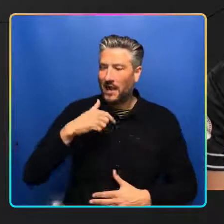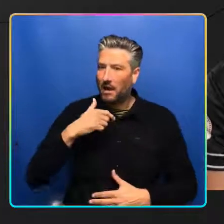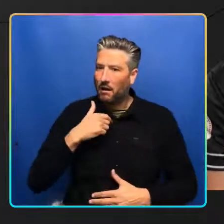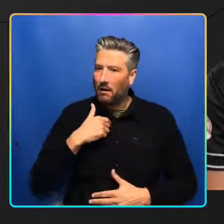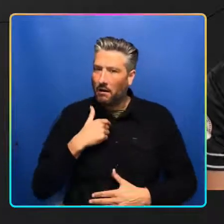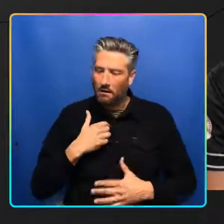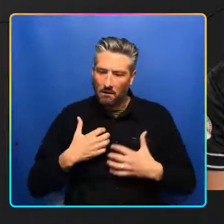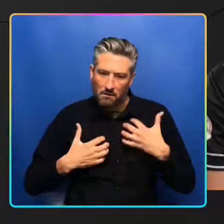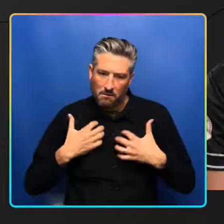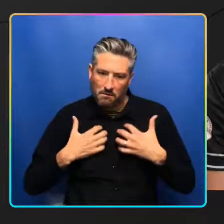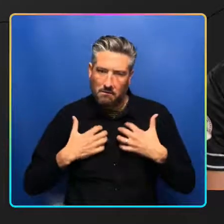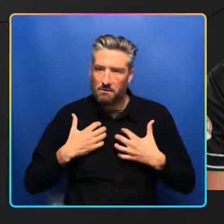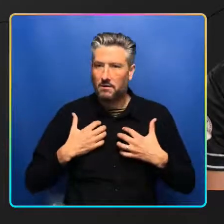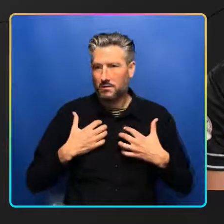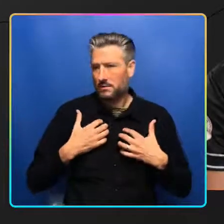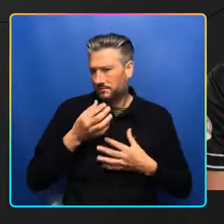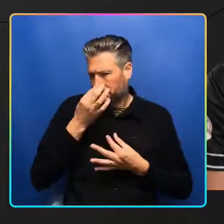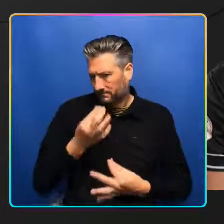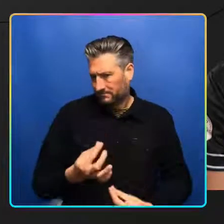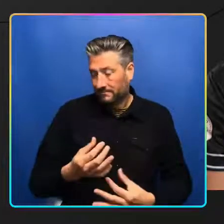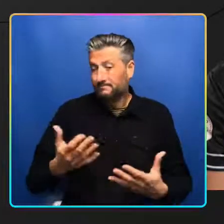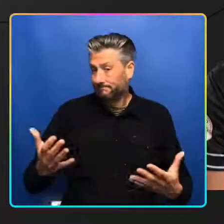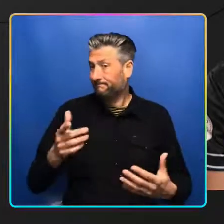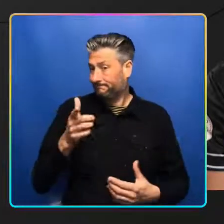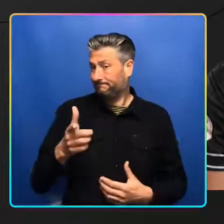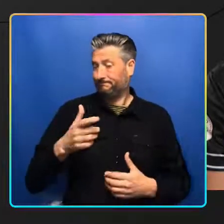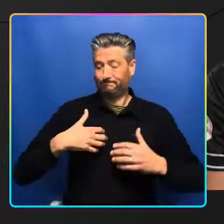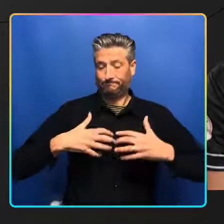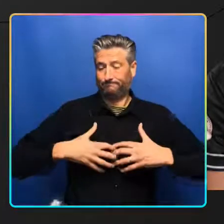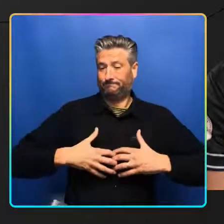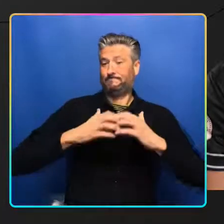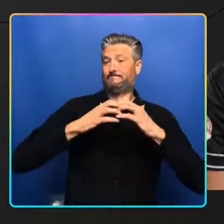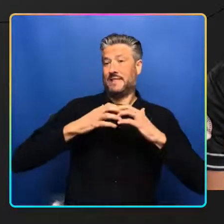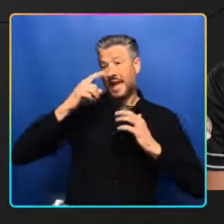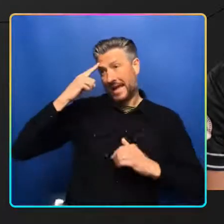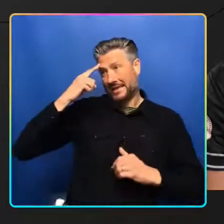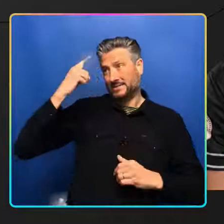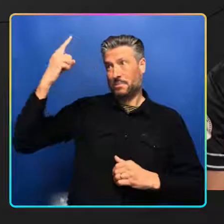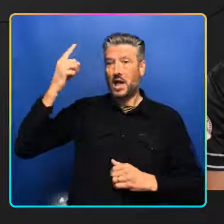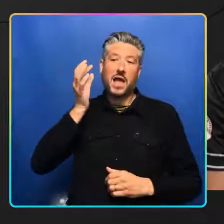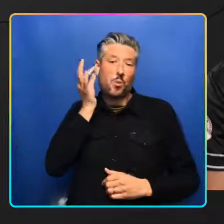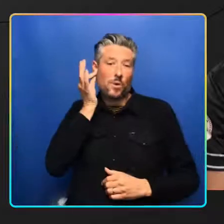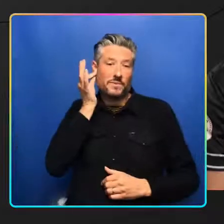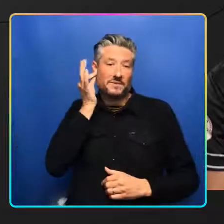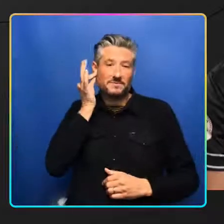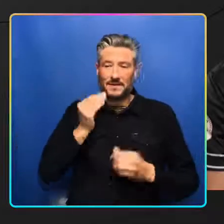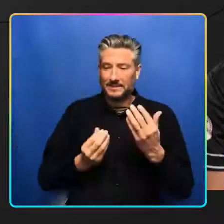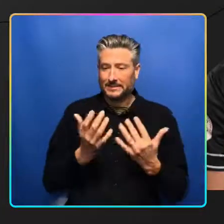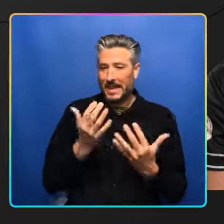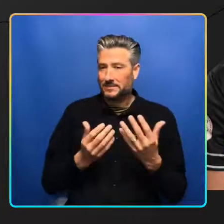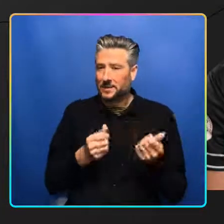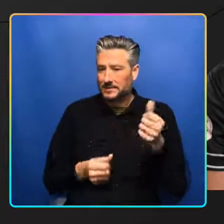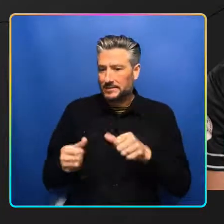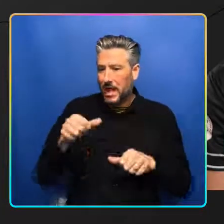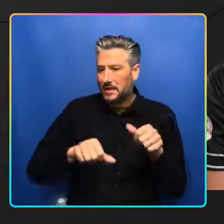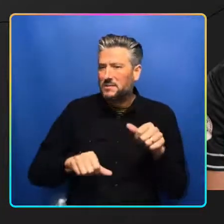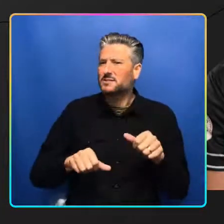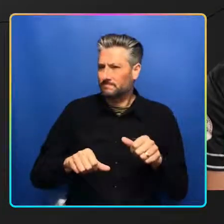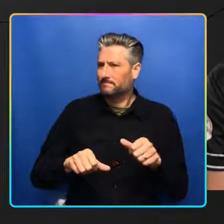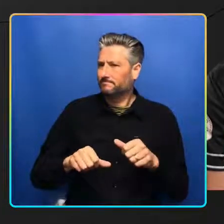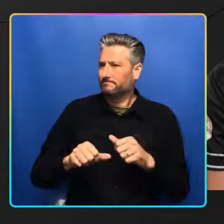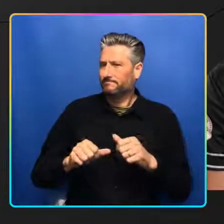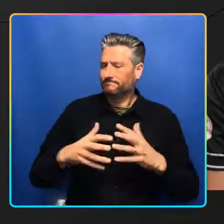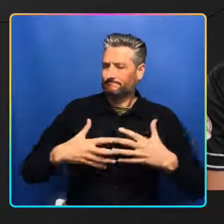I started Inspiring Women in Data Science as it was like 3 or 4 years ago. Then I became